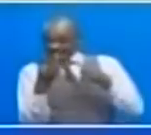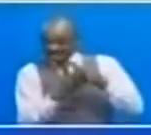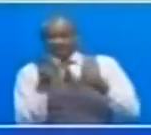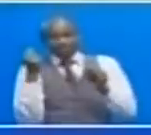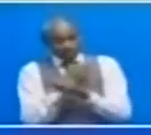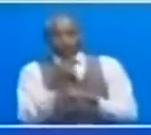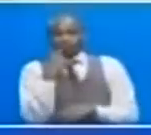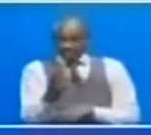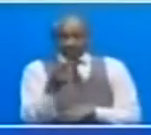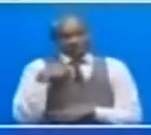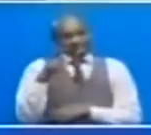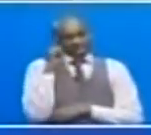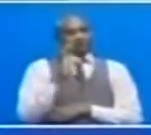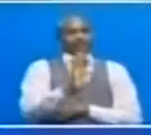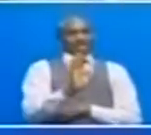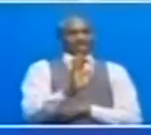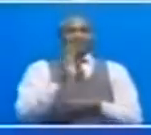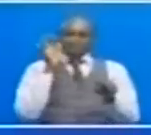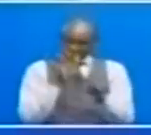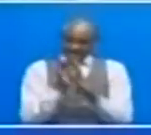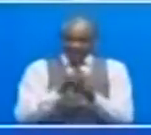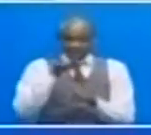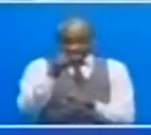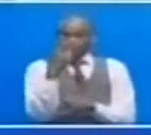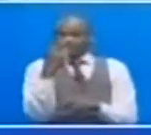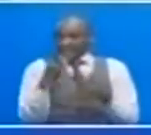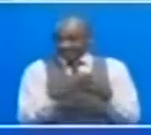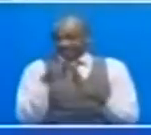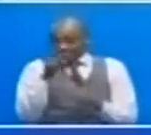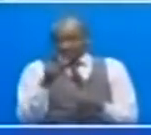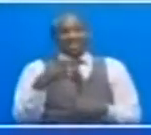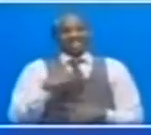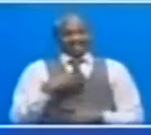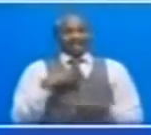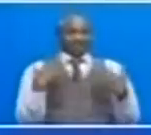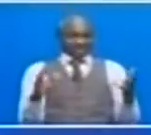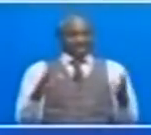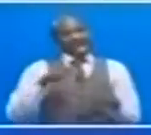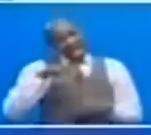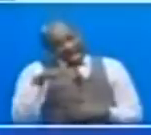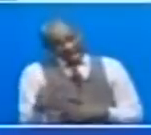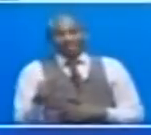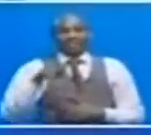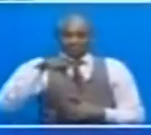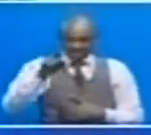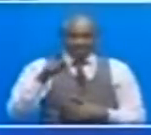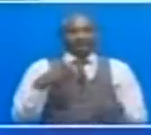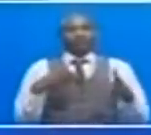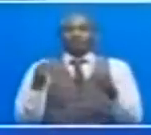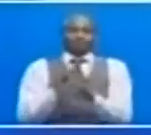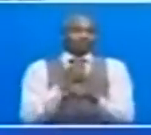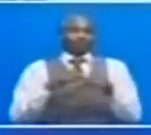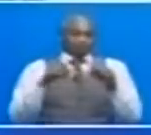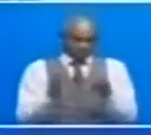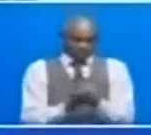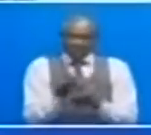the legal process. A large majority of the 28 are said to be retired, while some athletes have already been sanctioned and only very